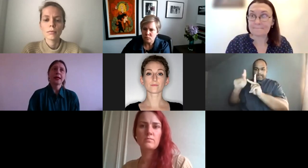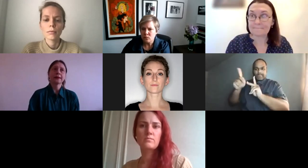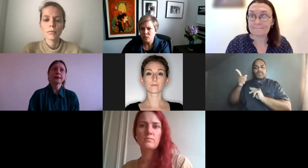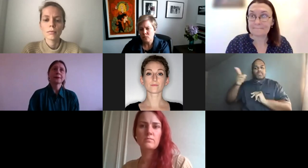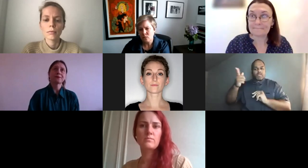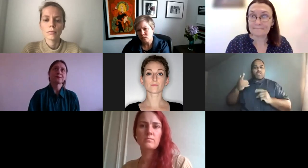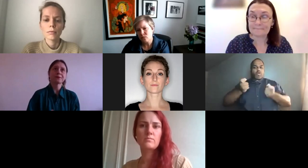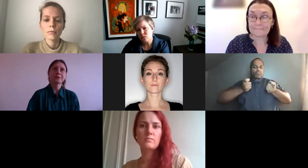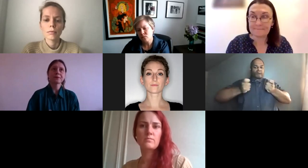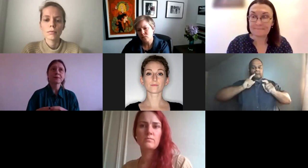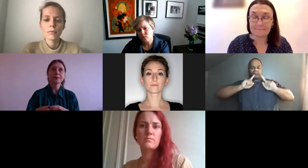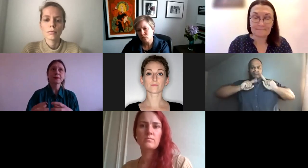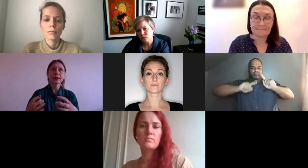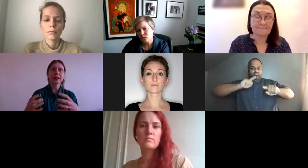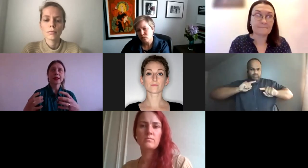And